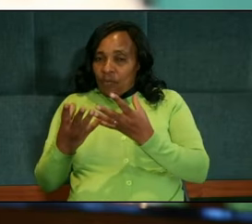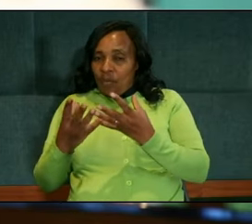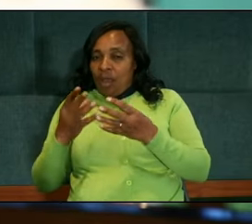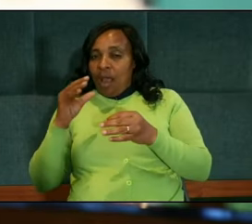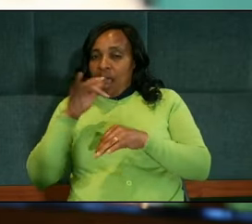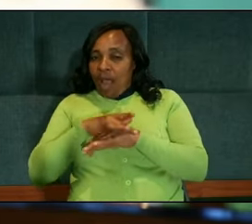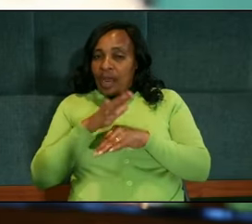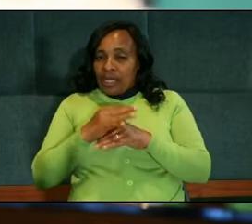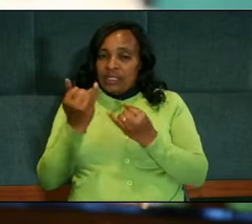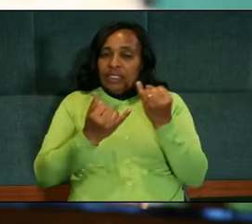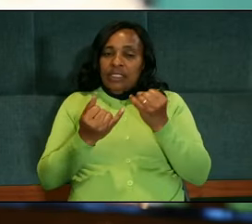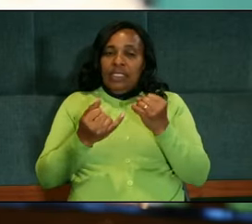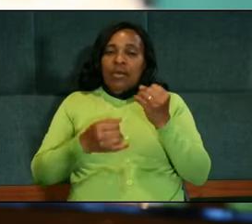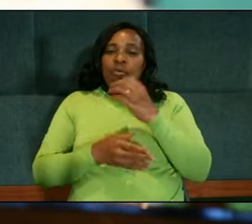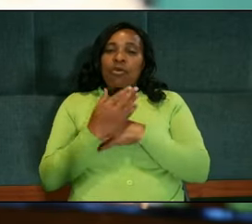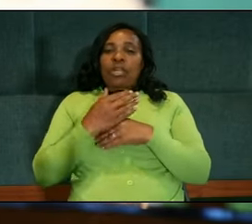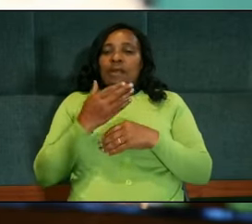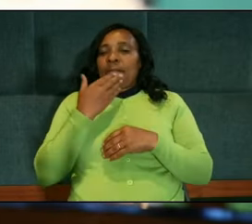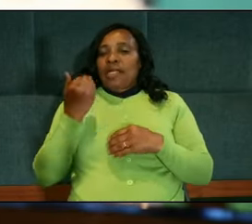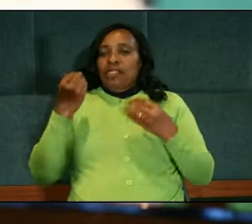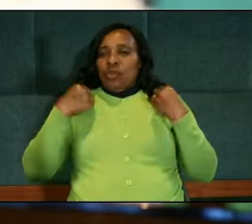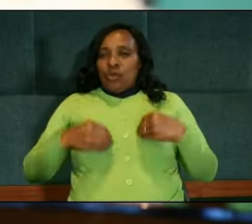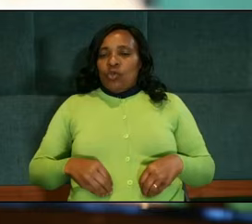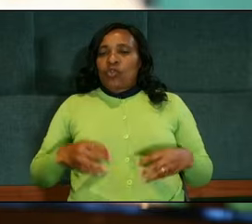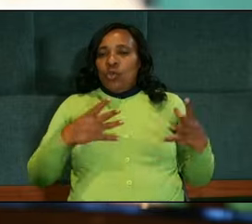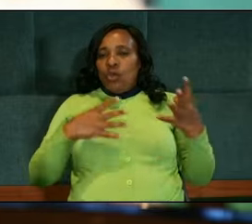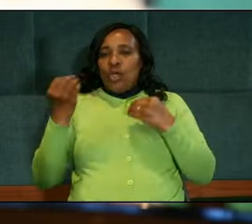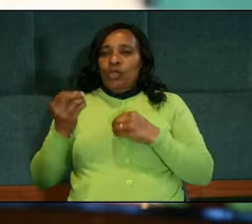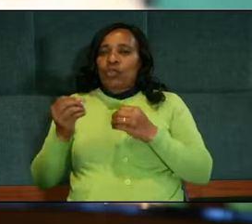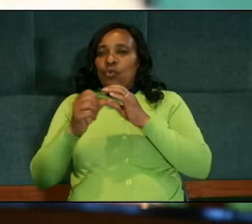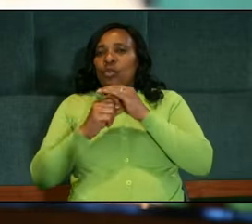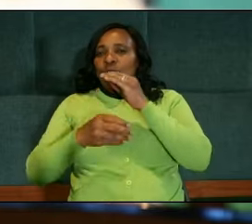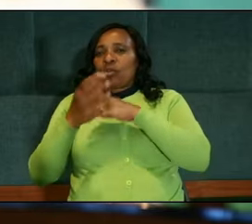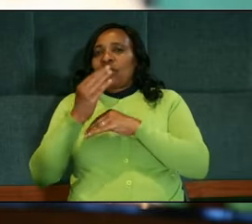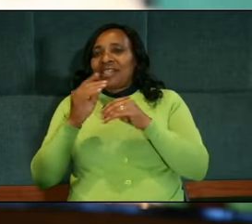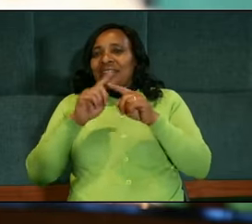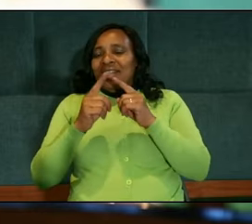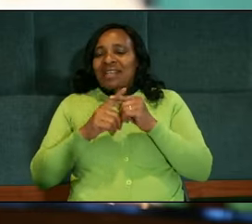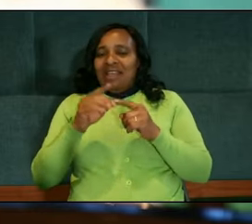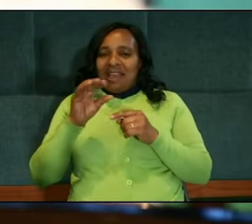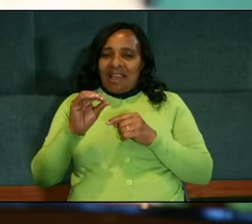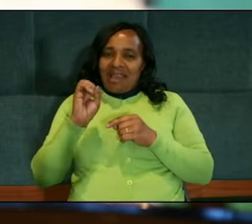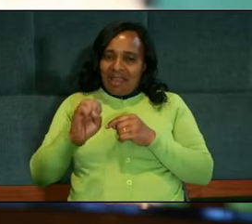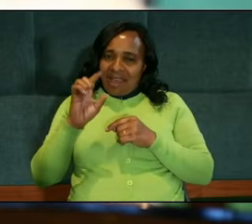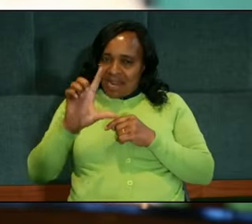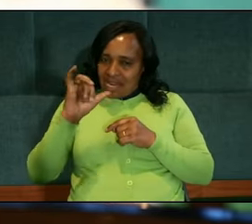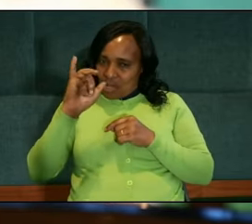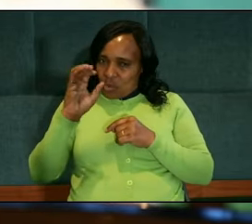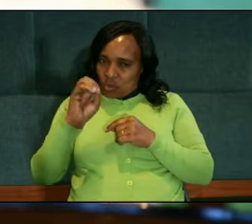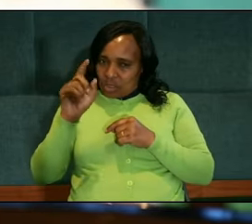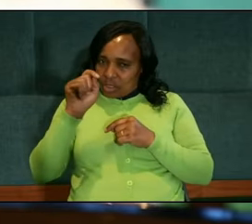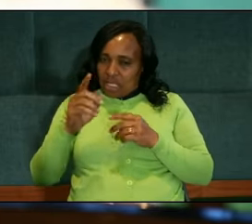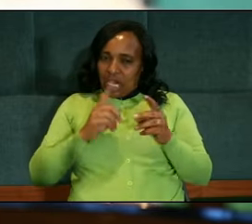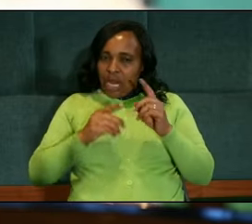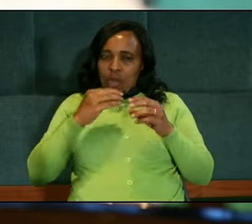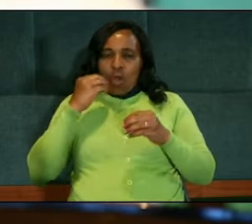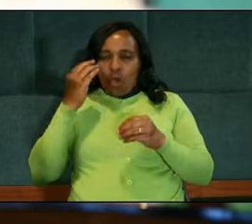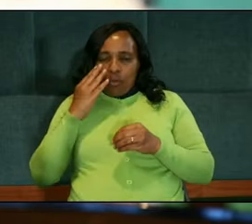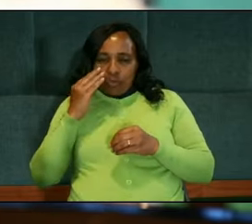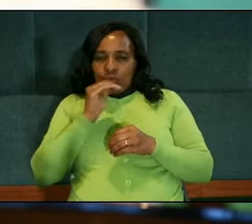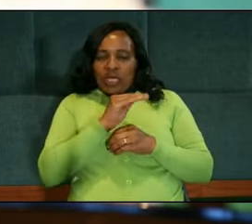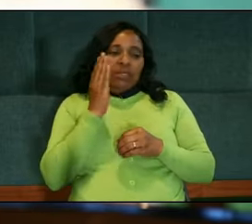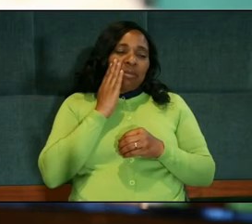and put on your best clothes. We are going to worship God. Elliot ran home to ask Mother for permission. She gave